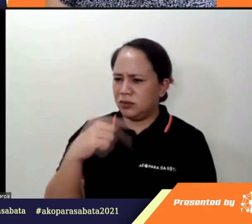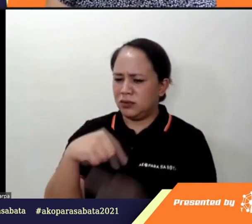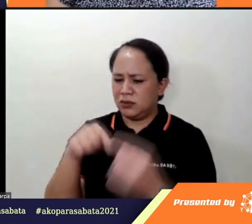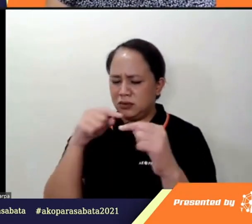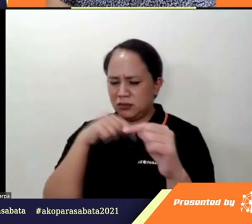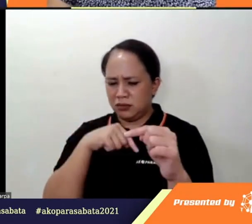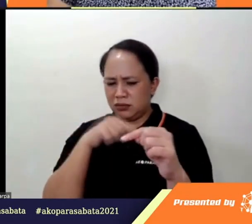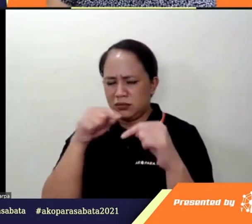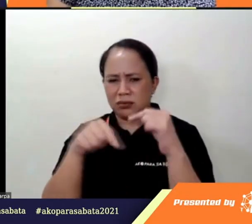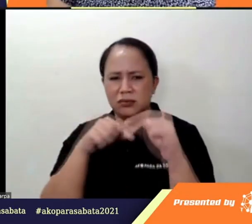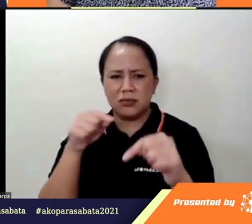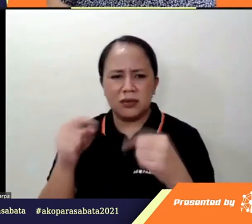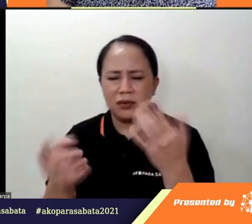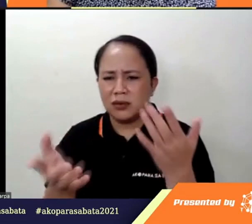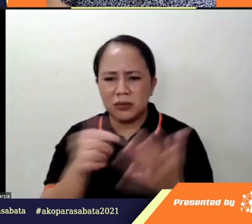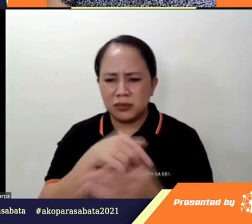forth.